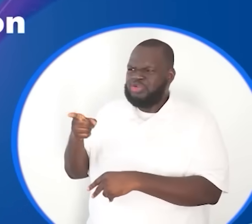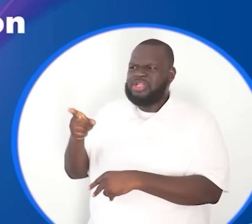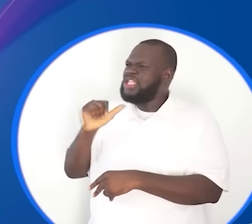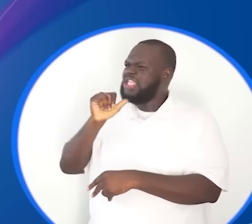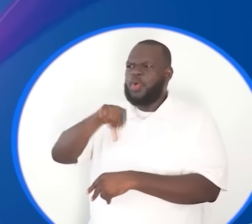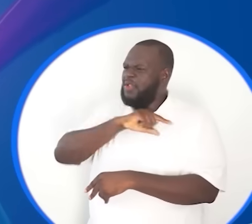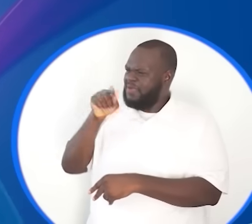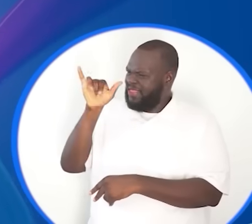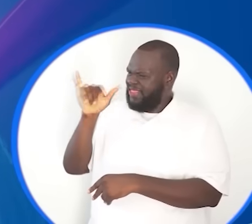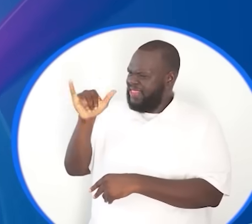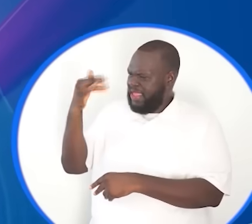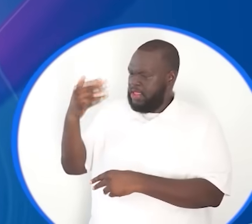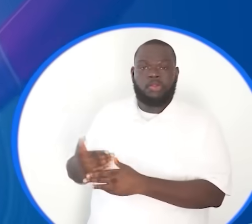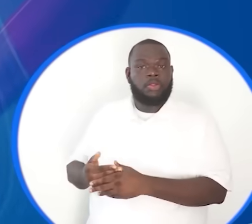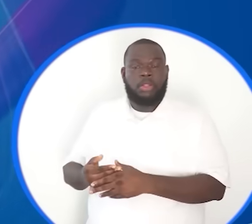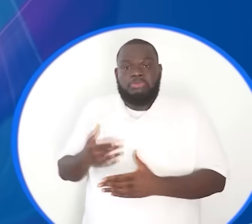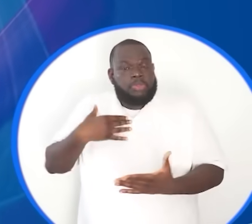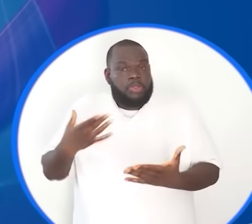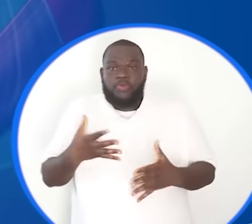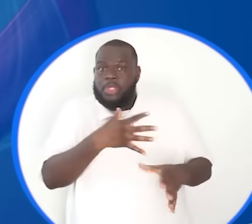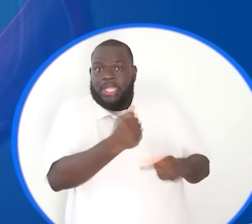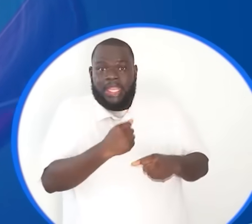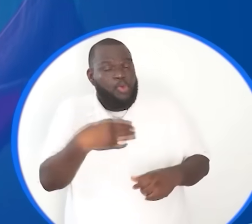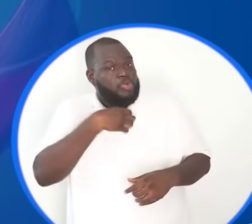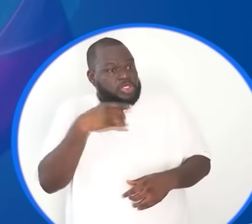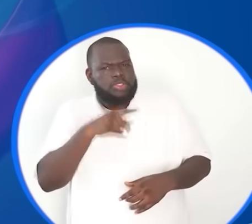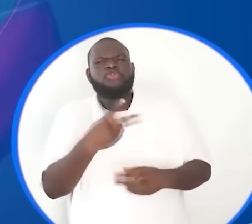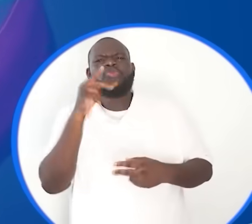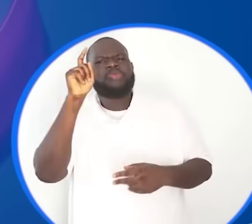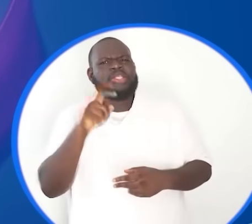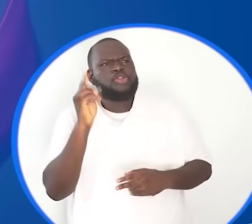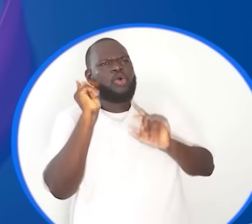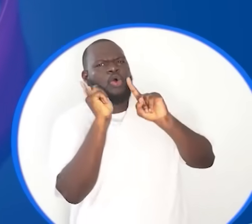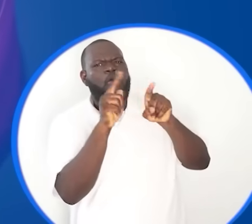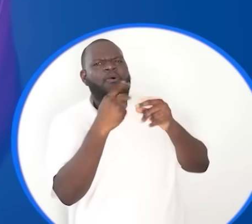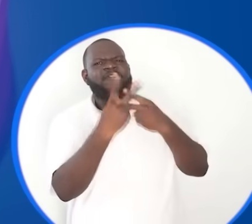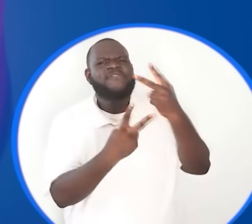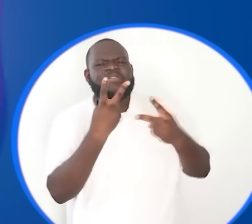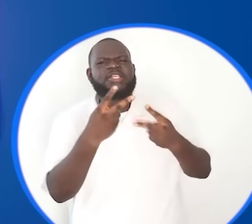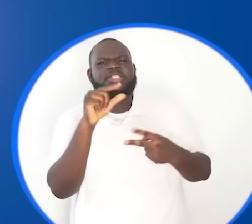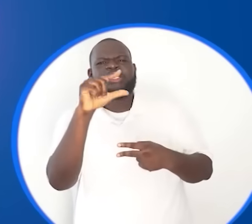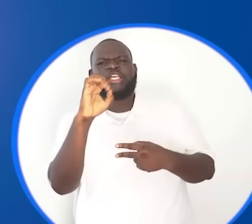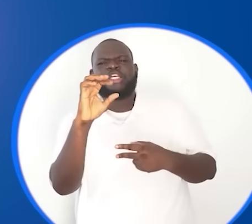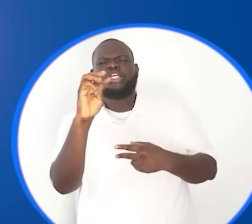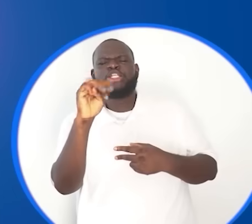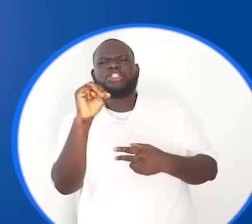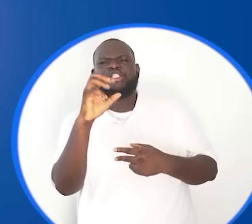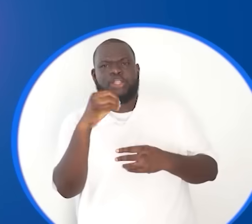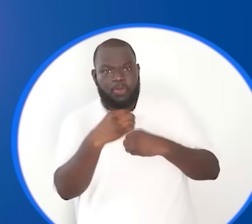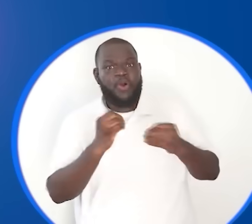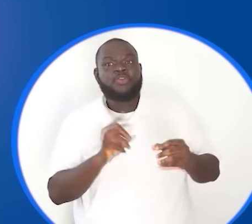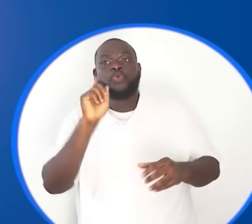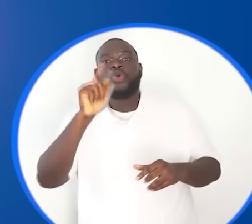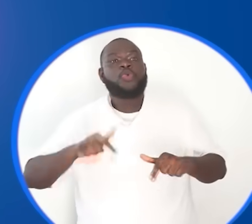on the list. If you are desirous of making a claim or objection, you must visit the GCOM registration office responsible for your